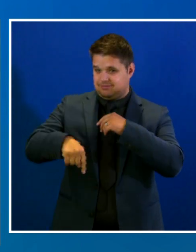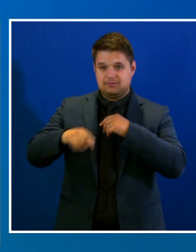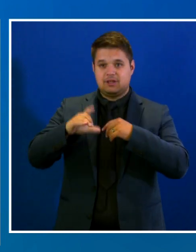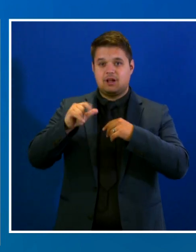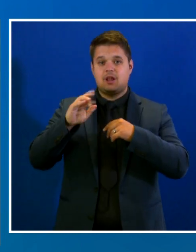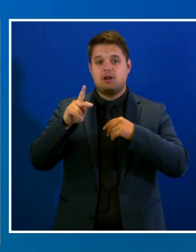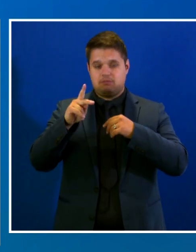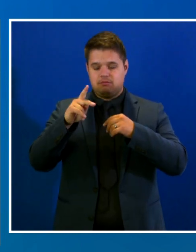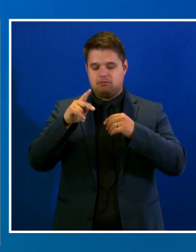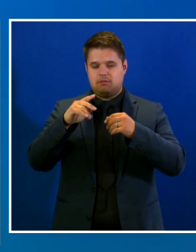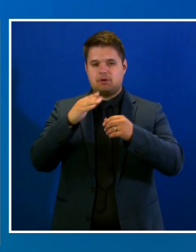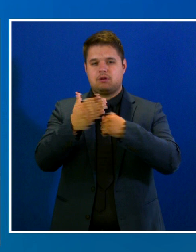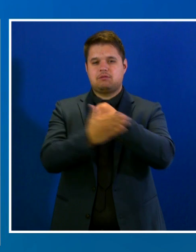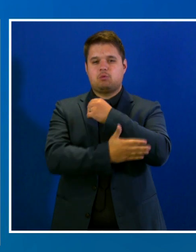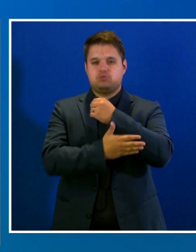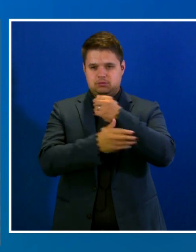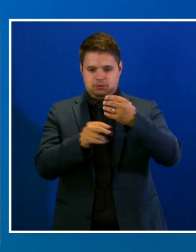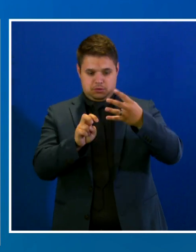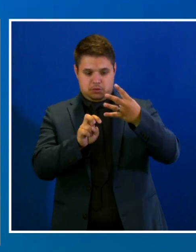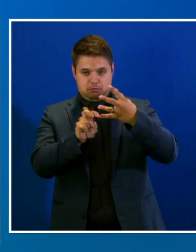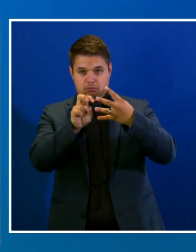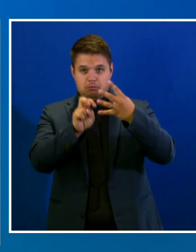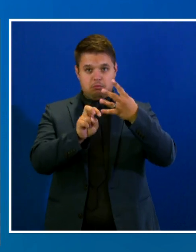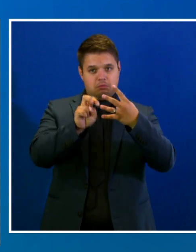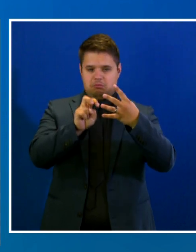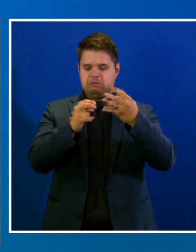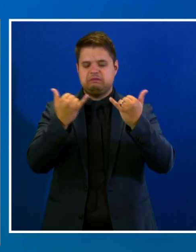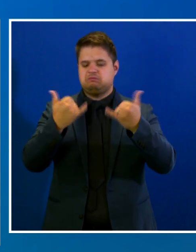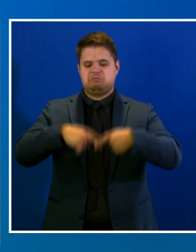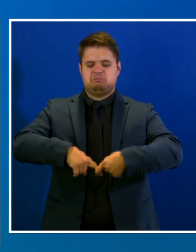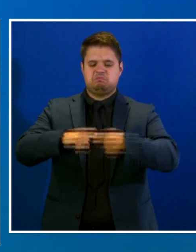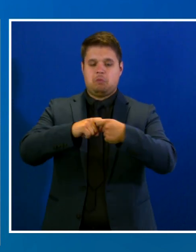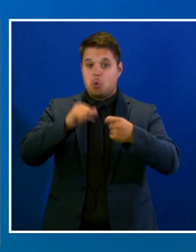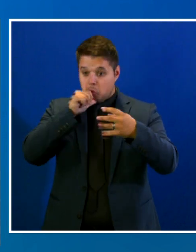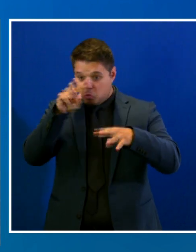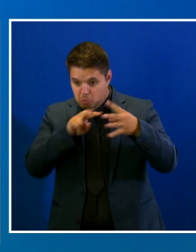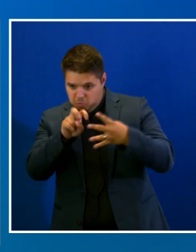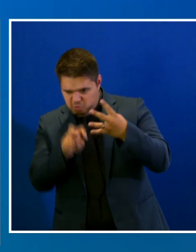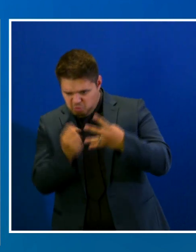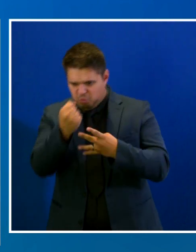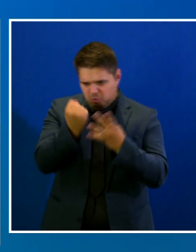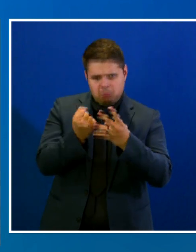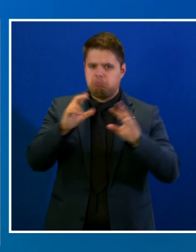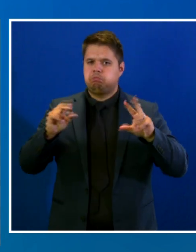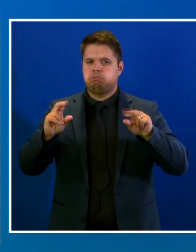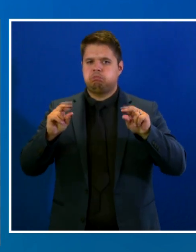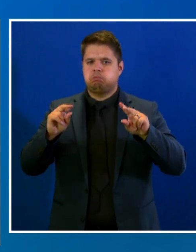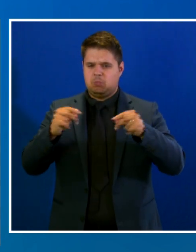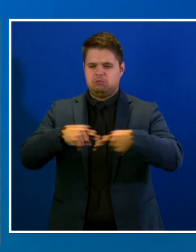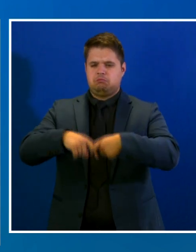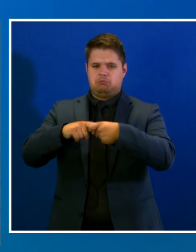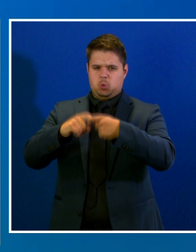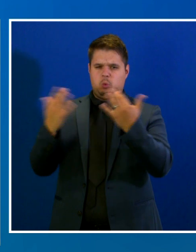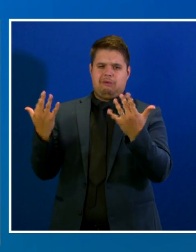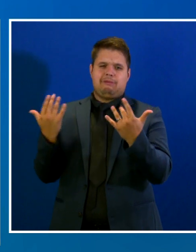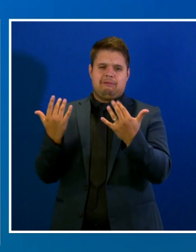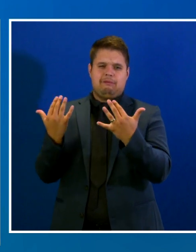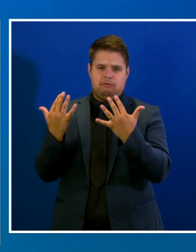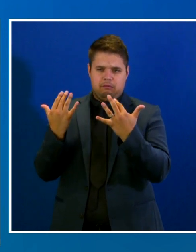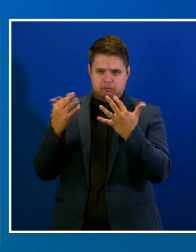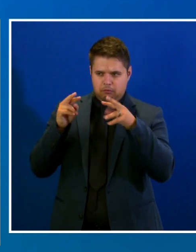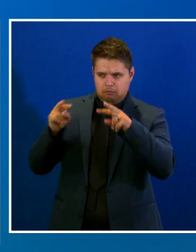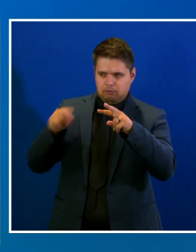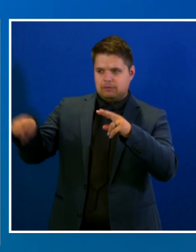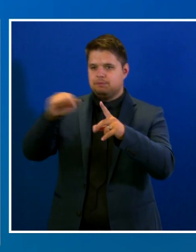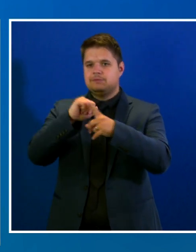rollbacks to the current phases of the state's reopening plan. While Clark County was still meeting the